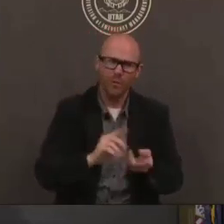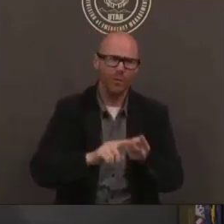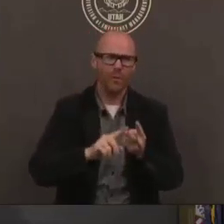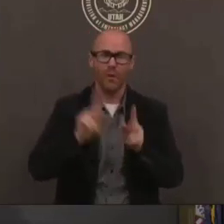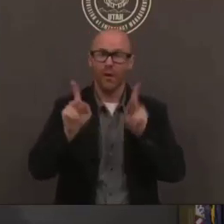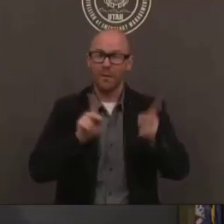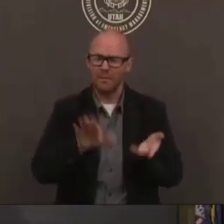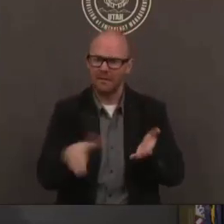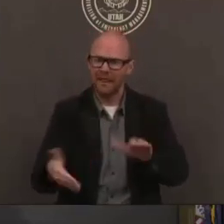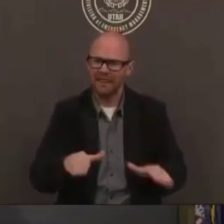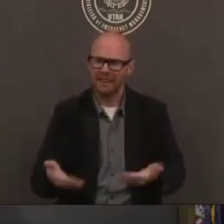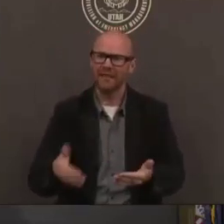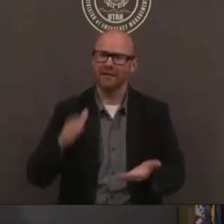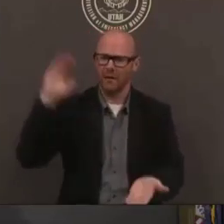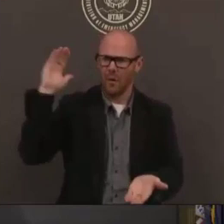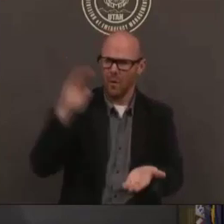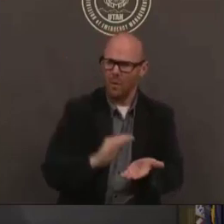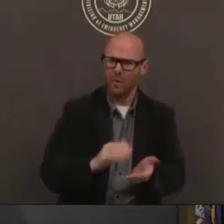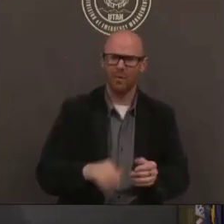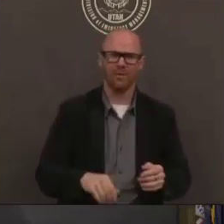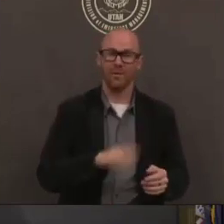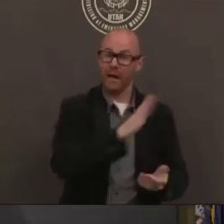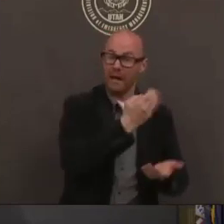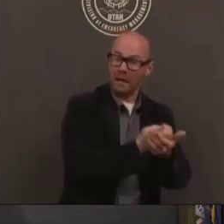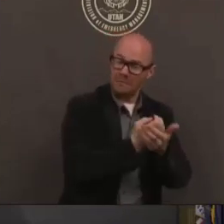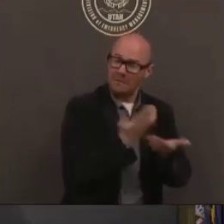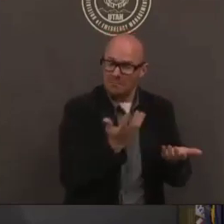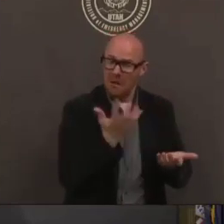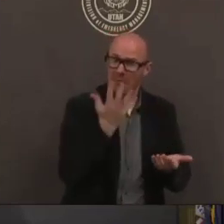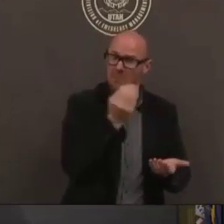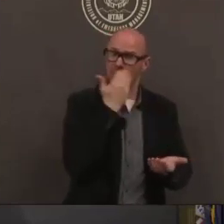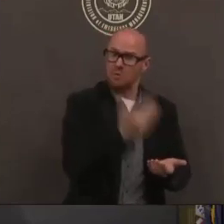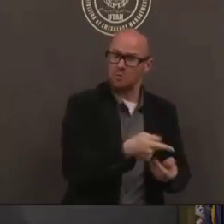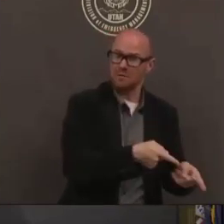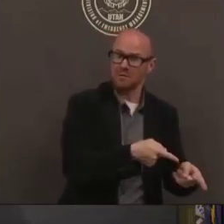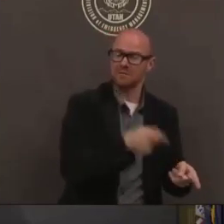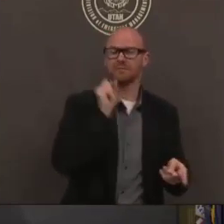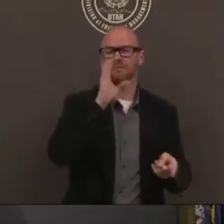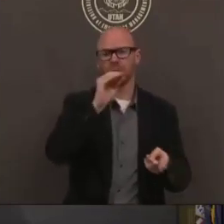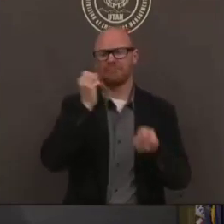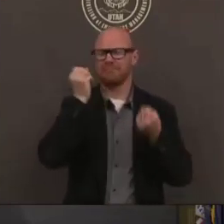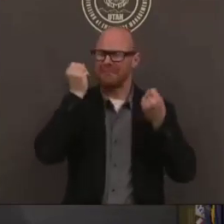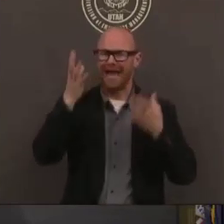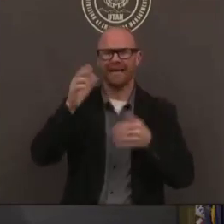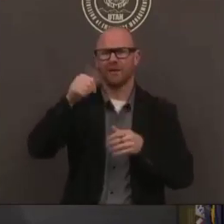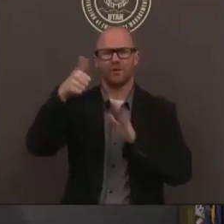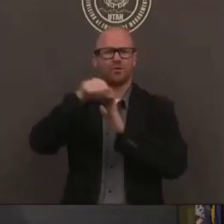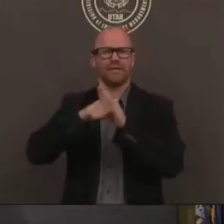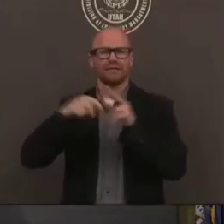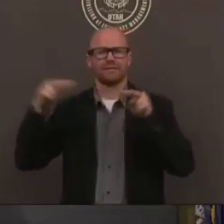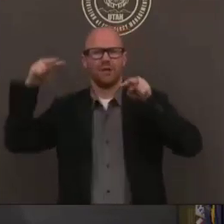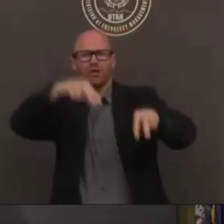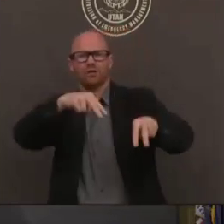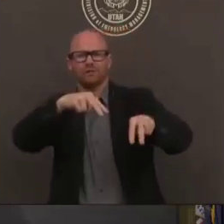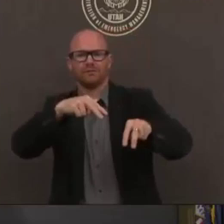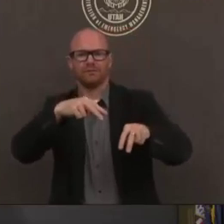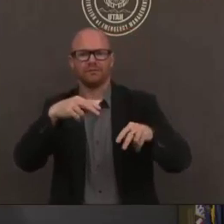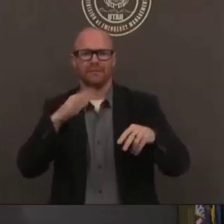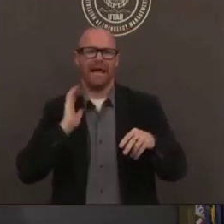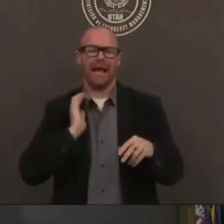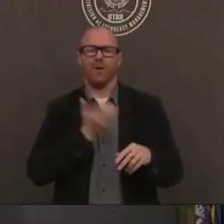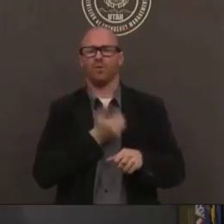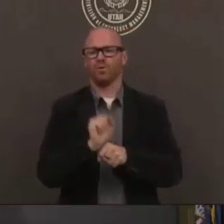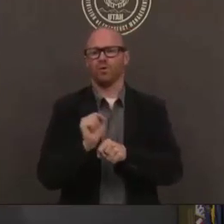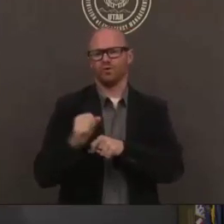extremely trying time for many in our business community. And we hope that by getting the health part of it taken care